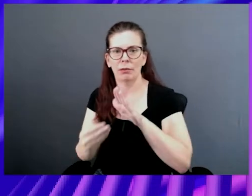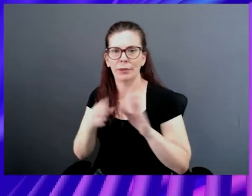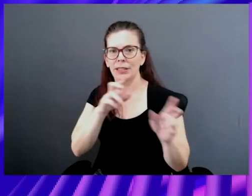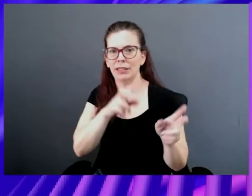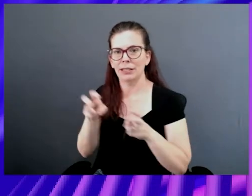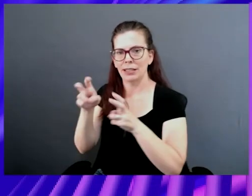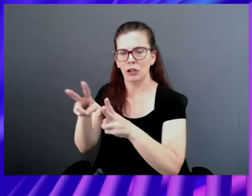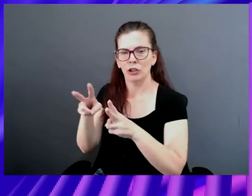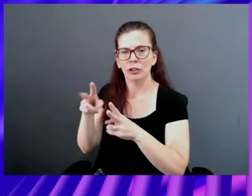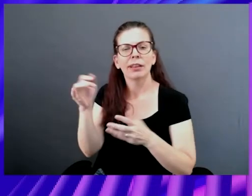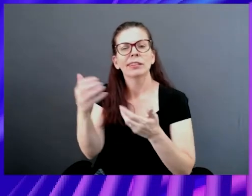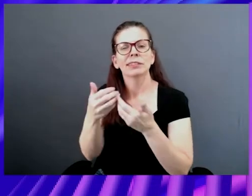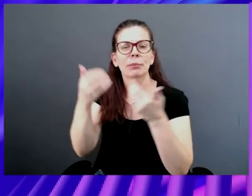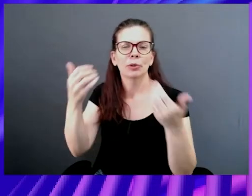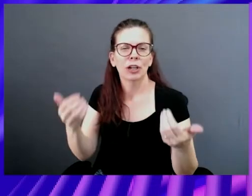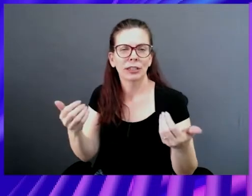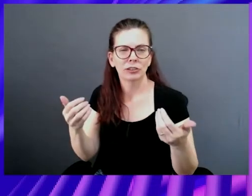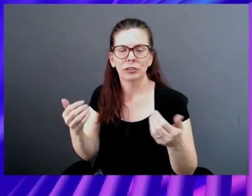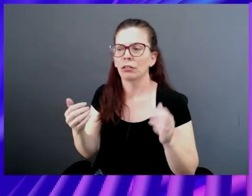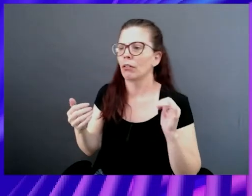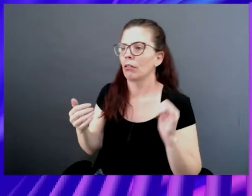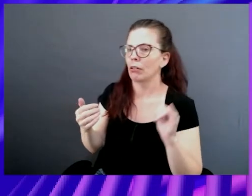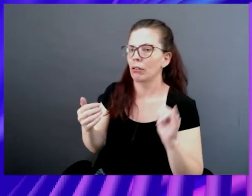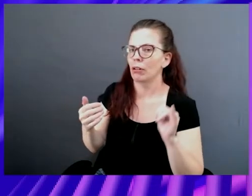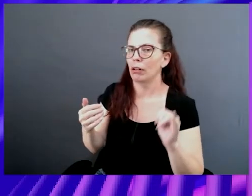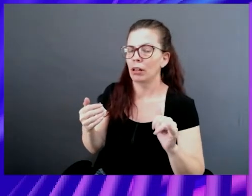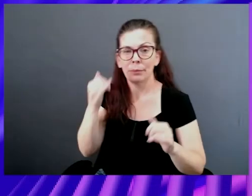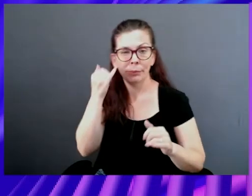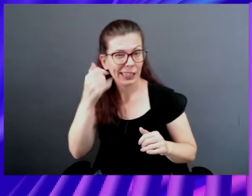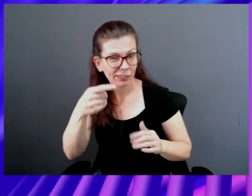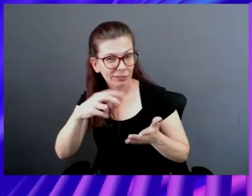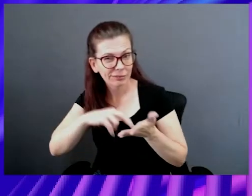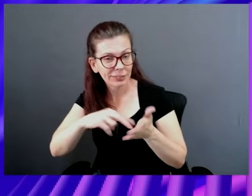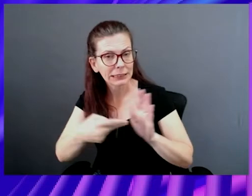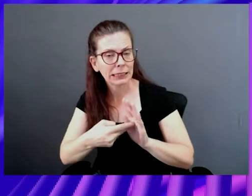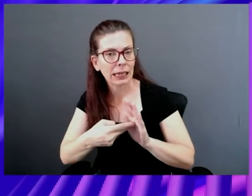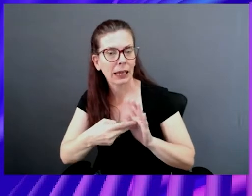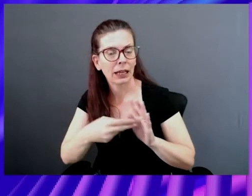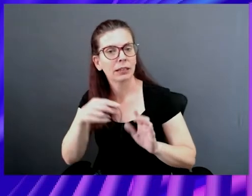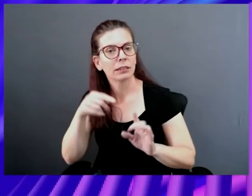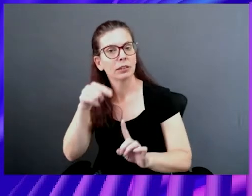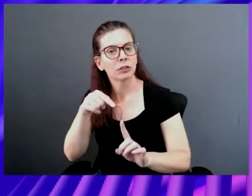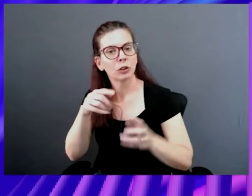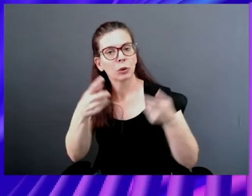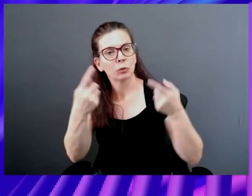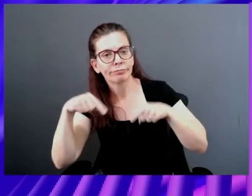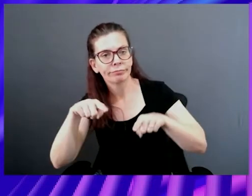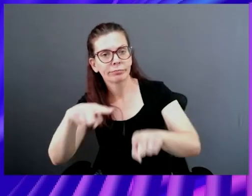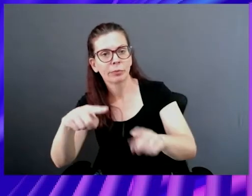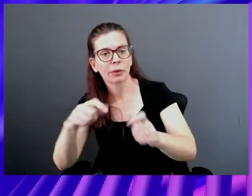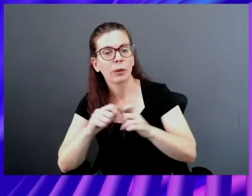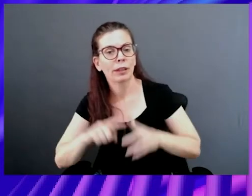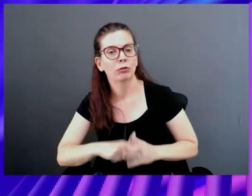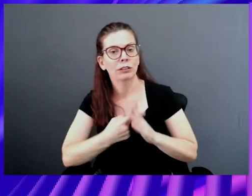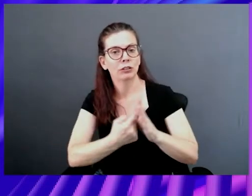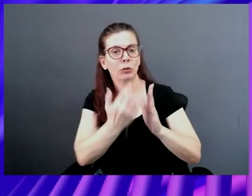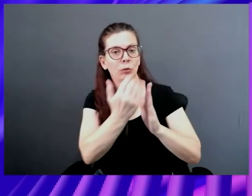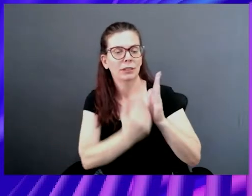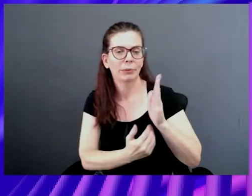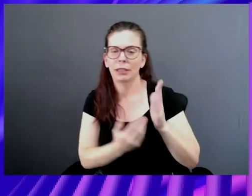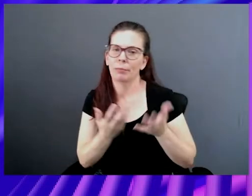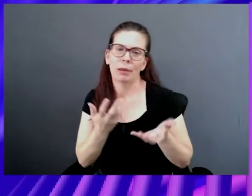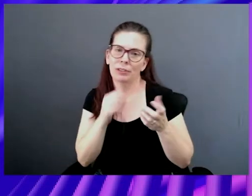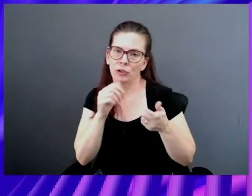like a separation. Okay. So if you intend to keep, be in sync with the original recipe, you probably don't want to edit this